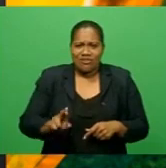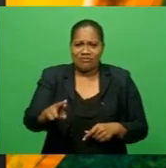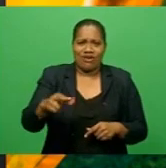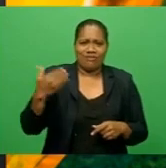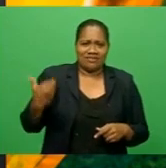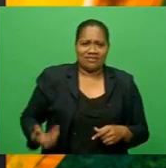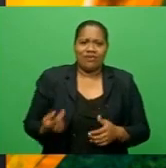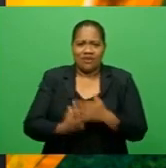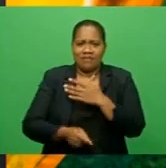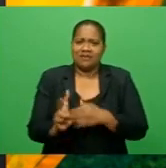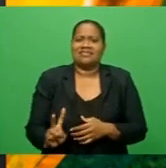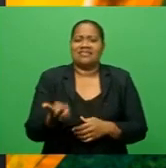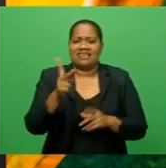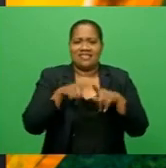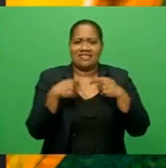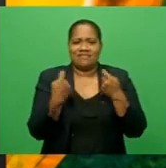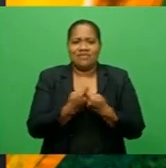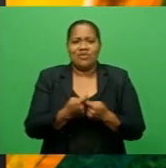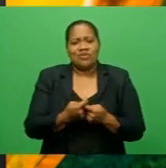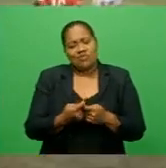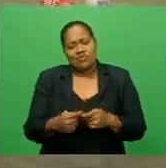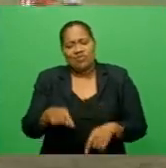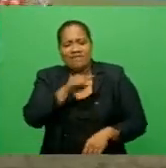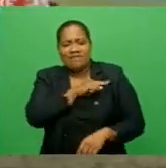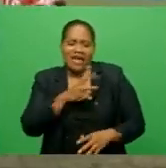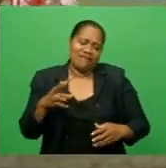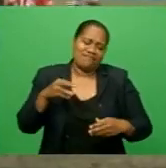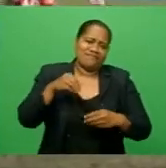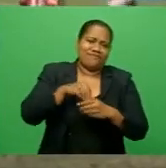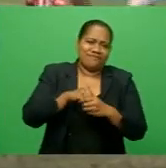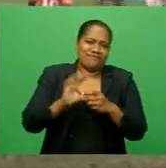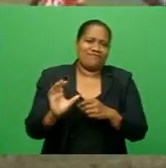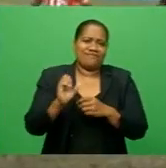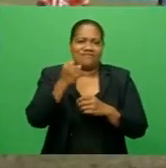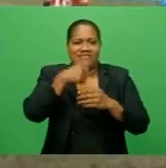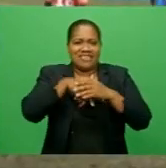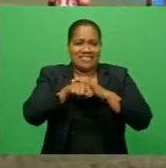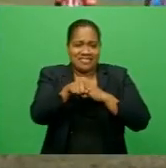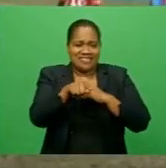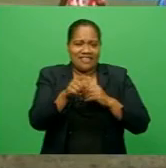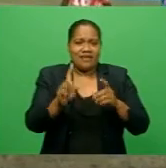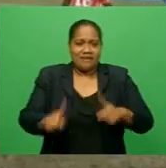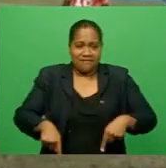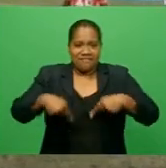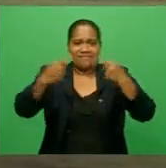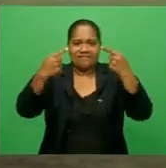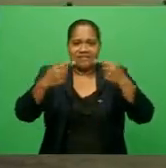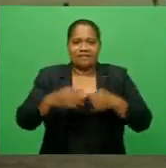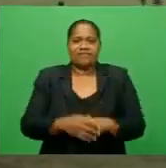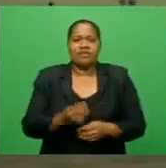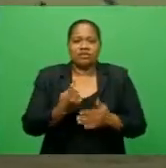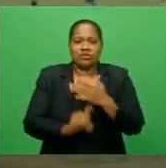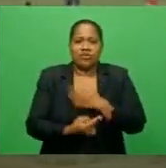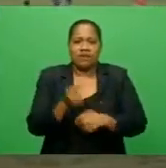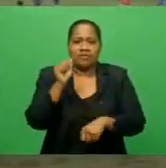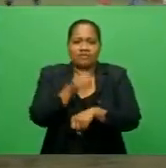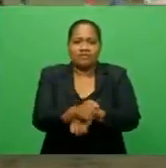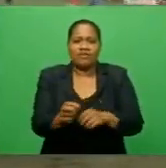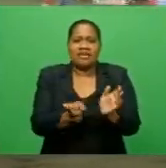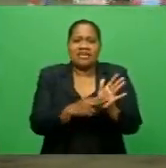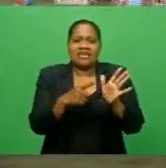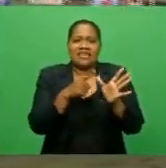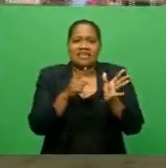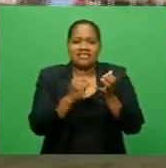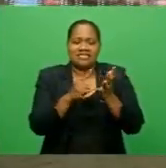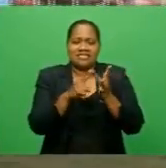the Vodafone Fiji FAC semi-final. The Delta Tigers defeated Prasad Maintenance Works Nasinu 7-0 in the last